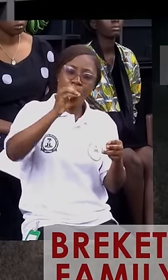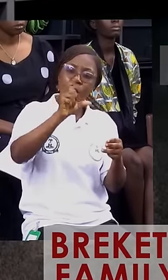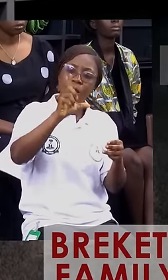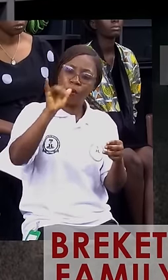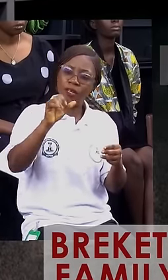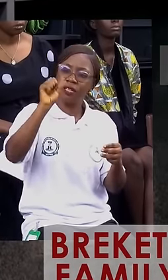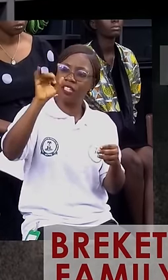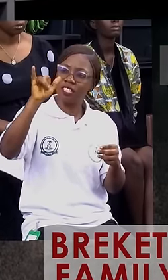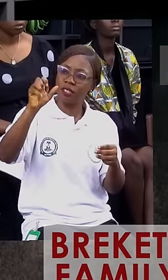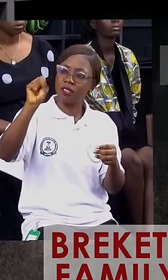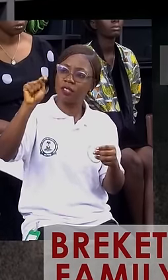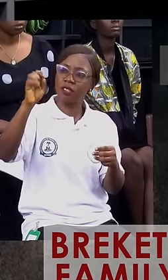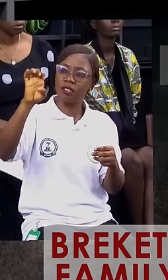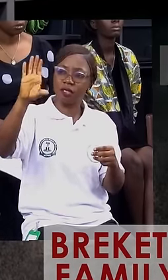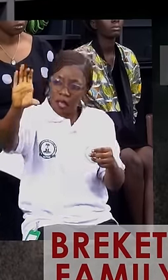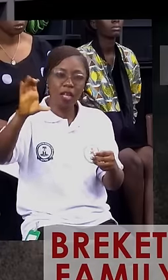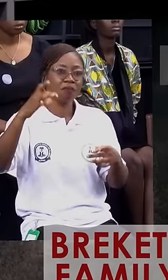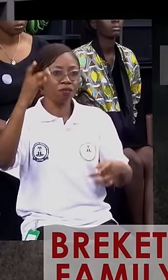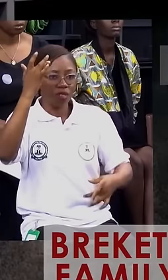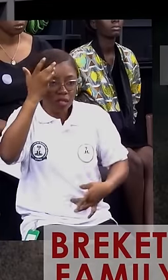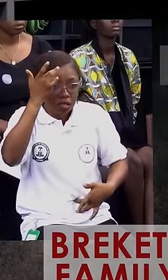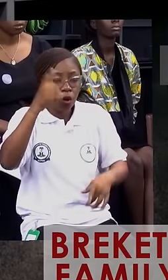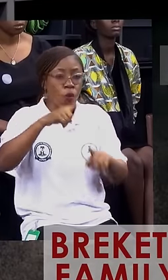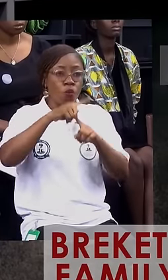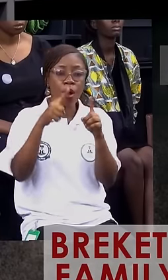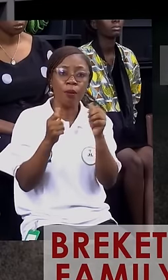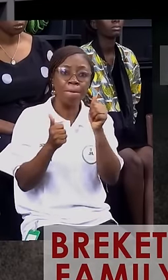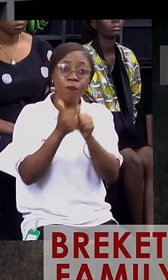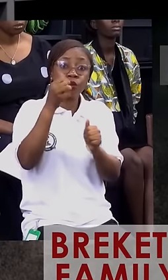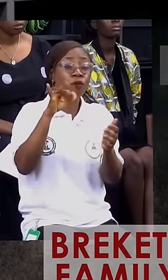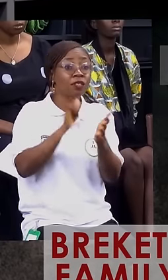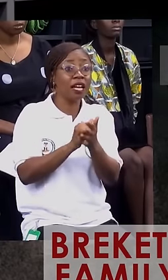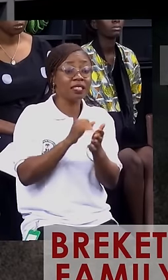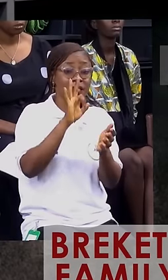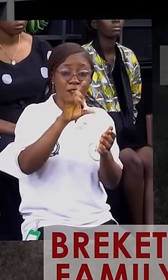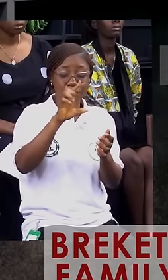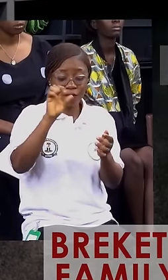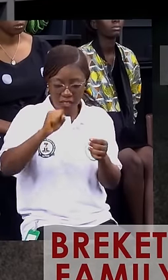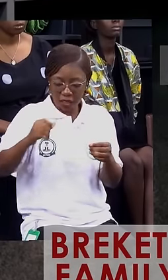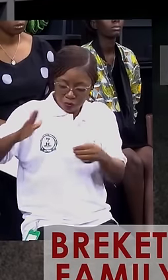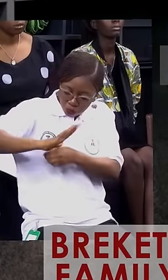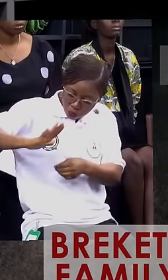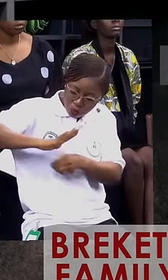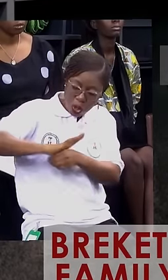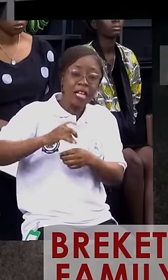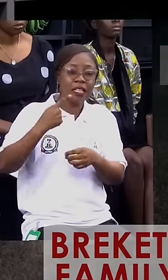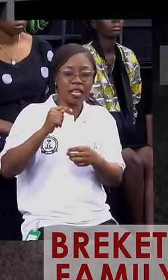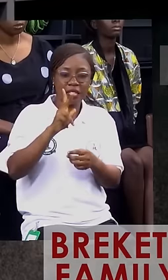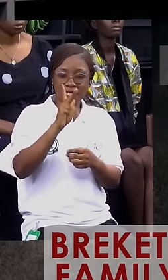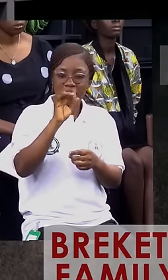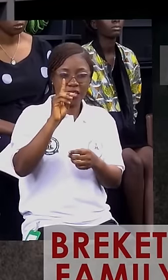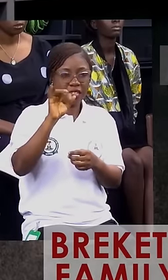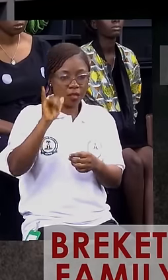Mm. And when a majority of that of the flesh is taken over by those spaces, then the kidney will